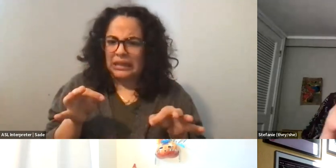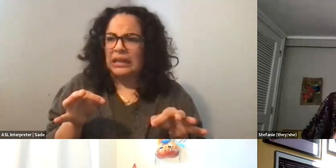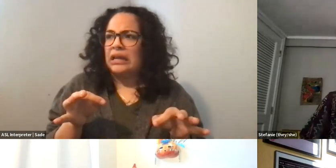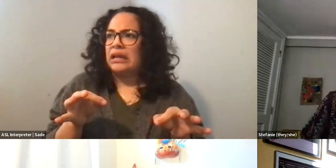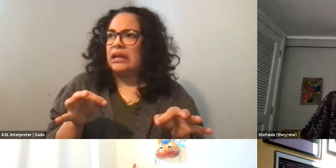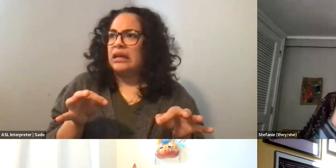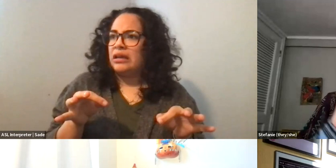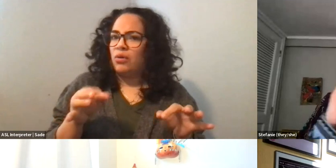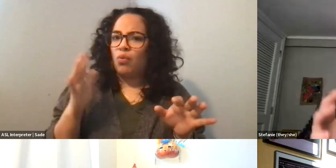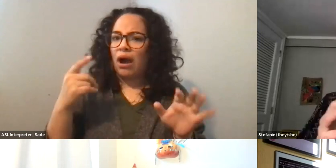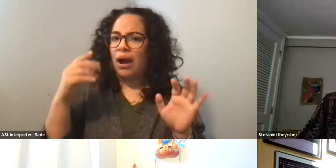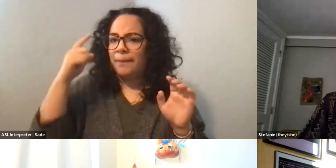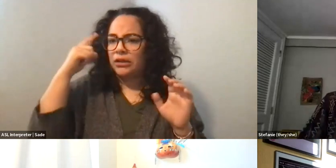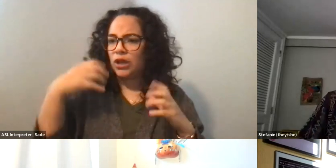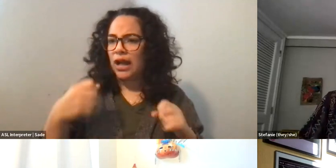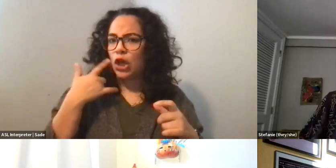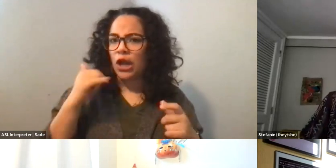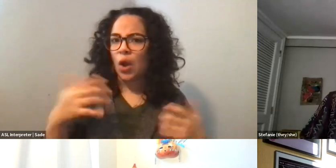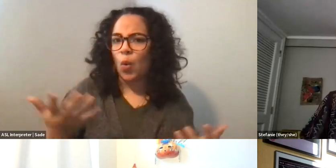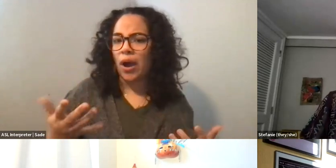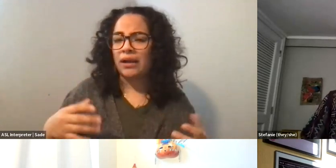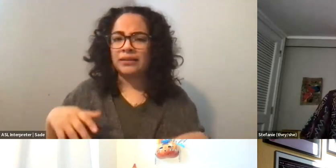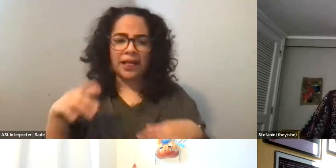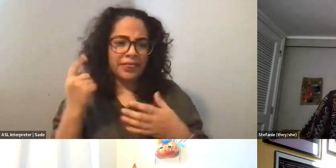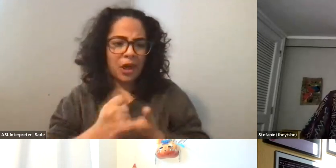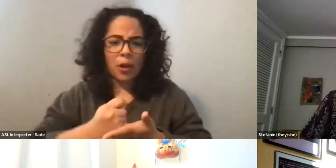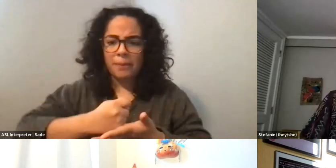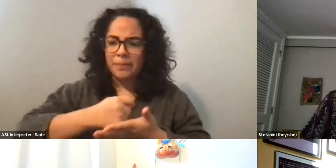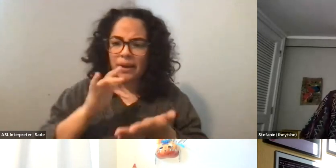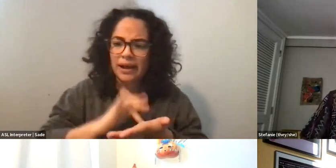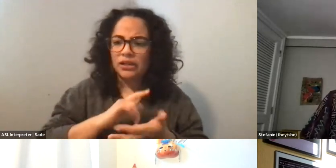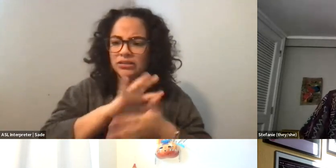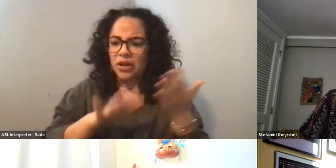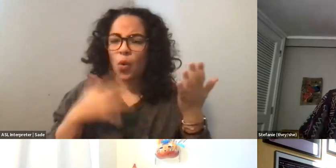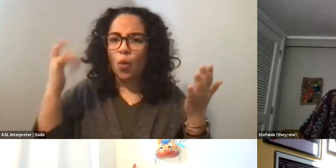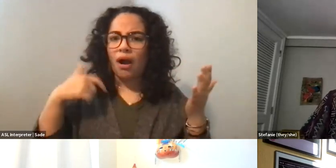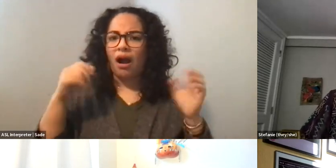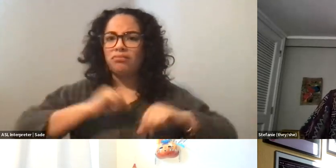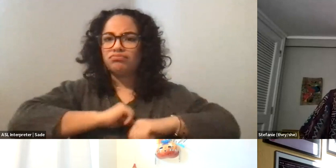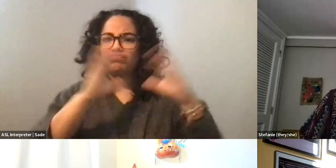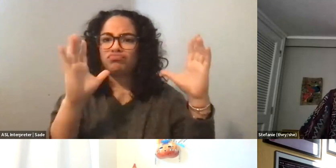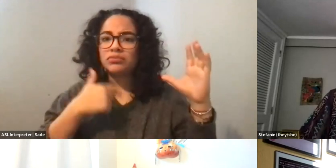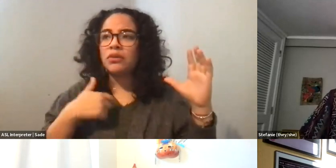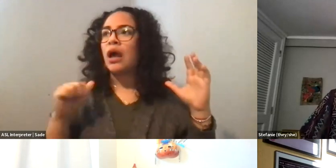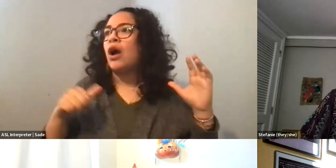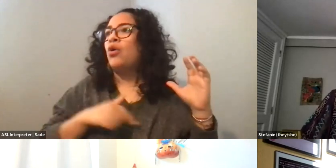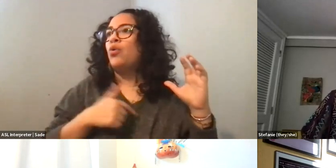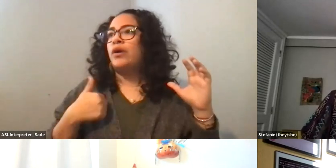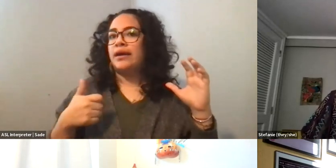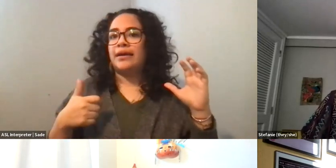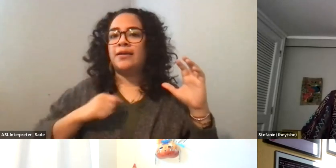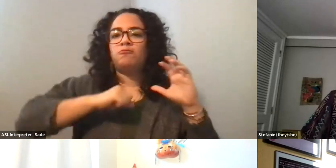looks like therapy, it looks like medication, the way that we have delegitimized other healing modalities